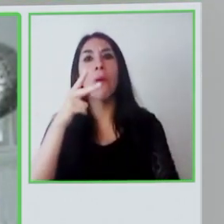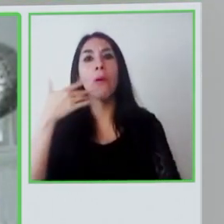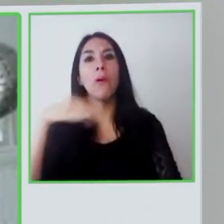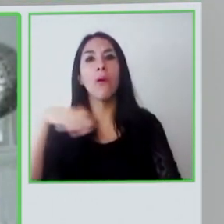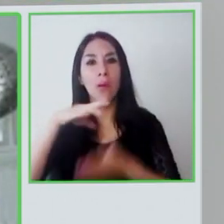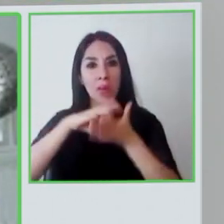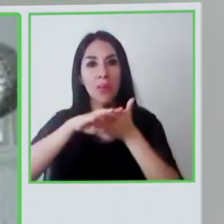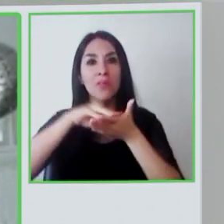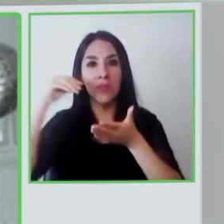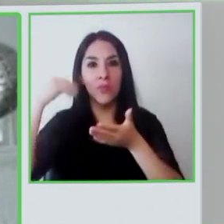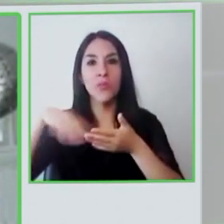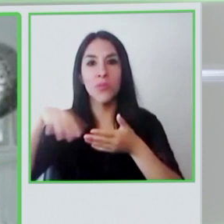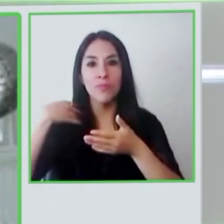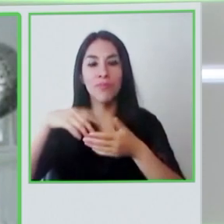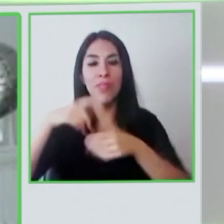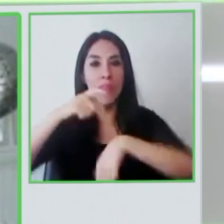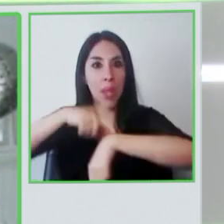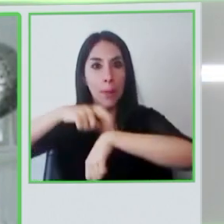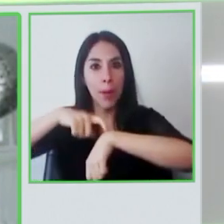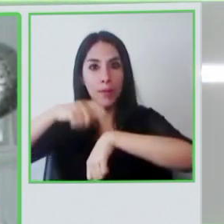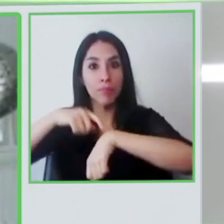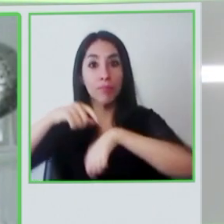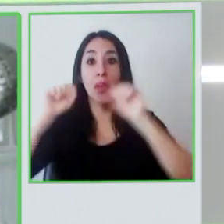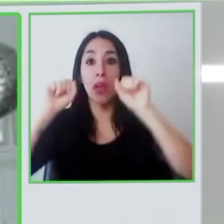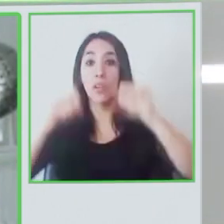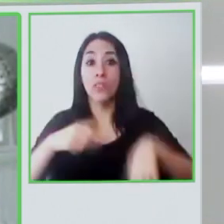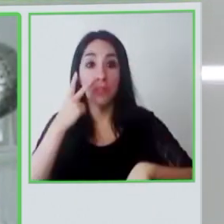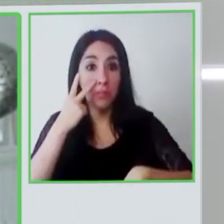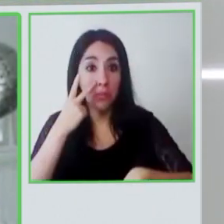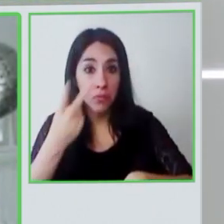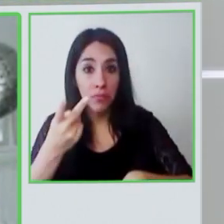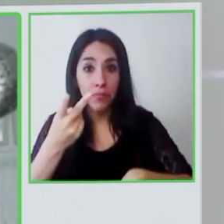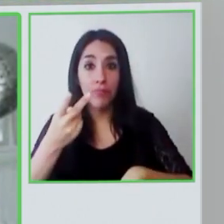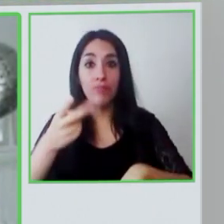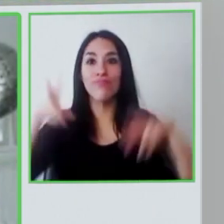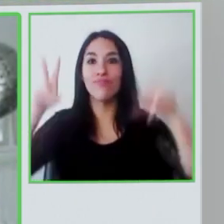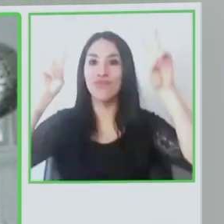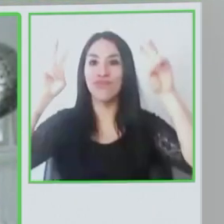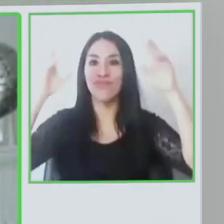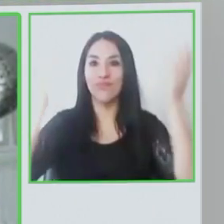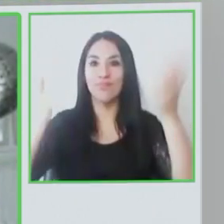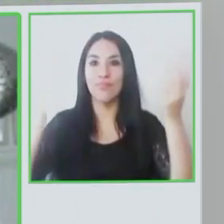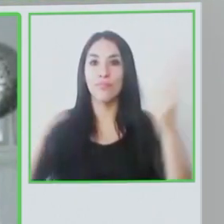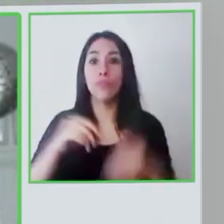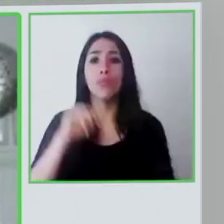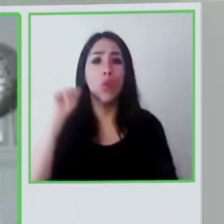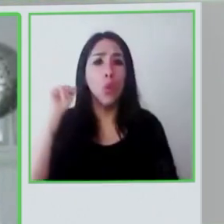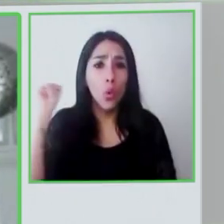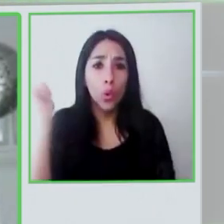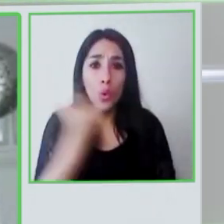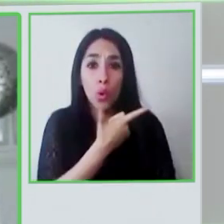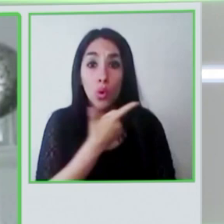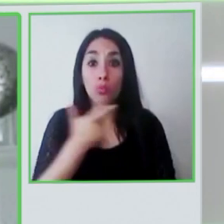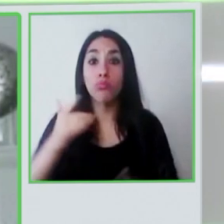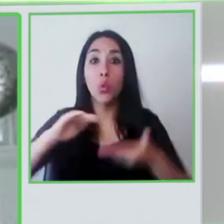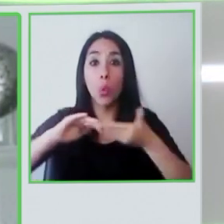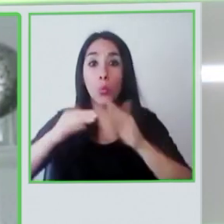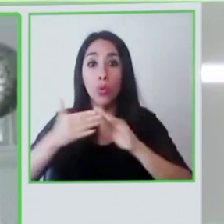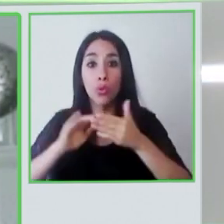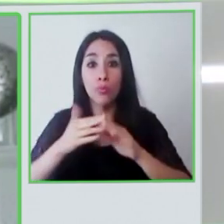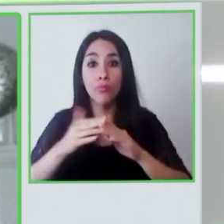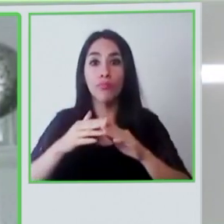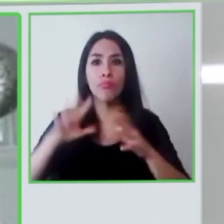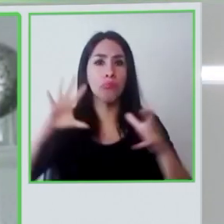messages from the speakers. It's fantastic that you have this time, you took the time to learn more about this topic so we can all